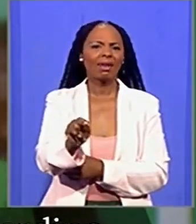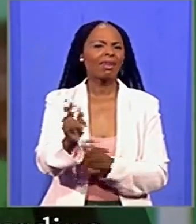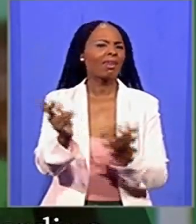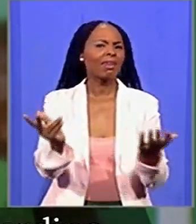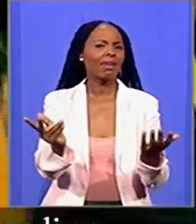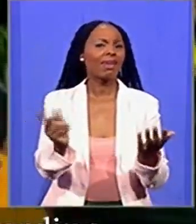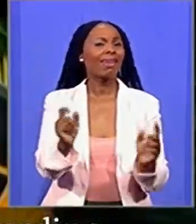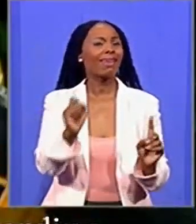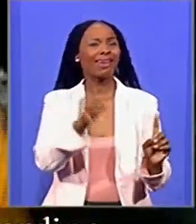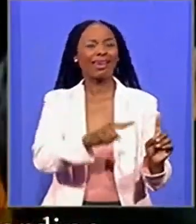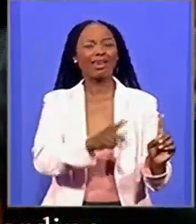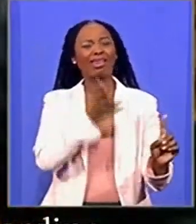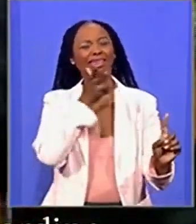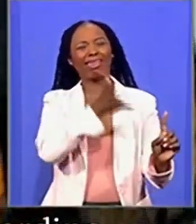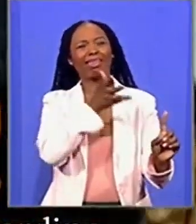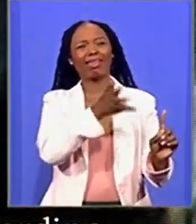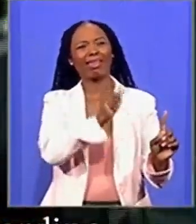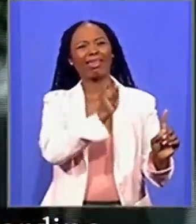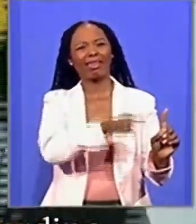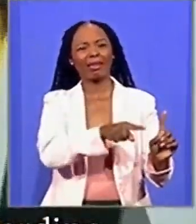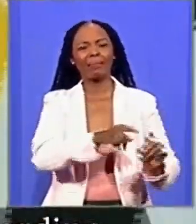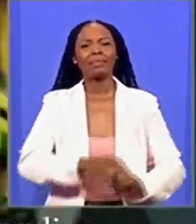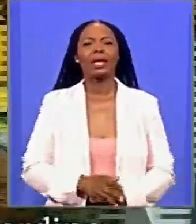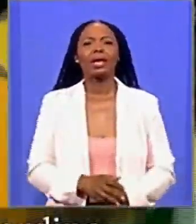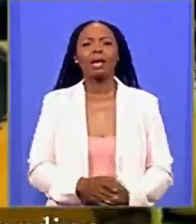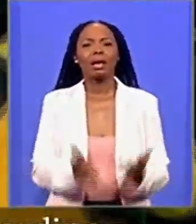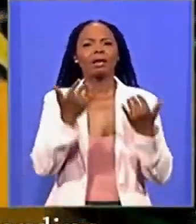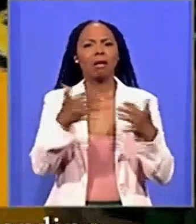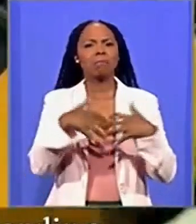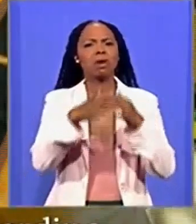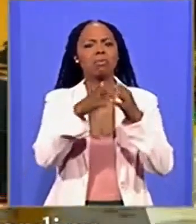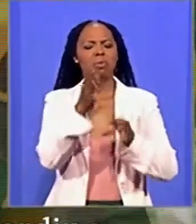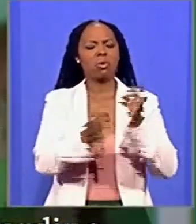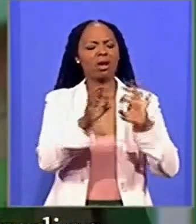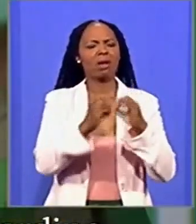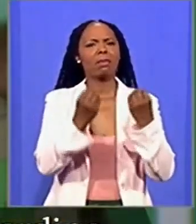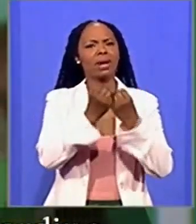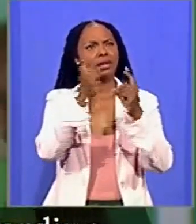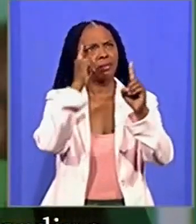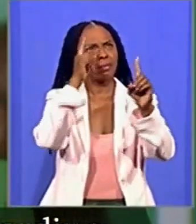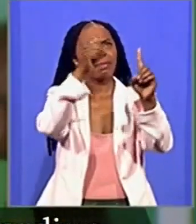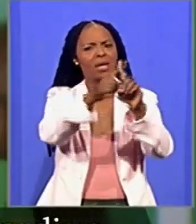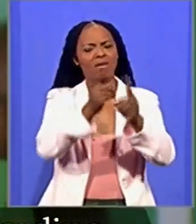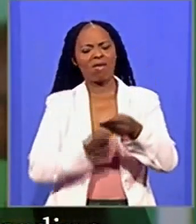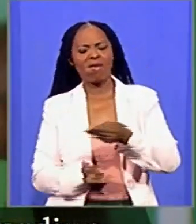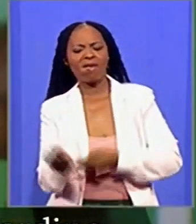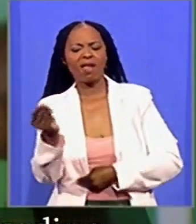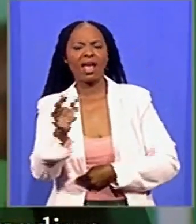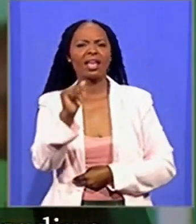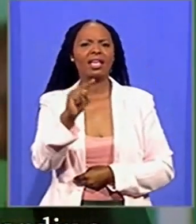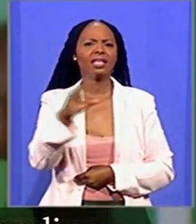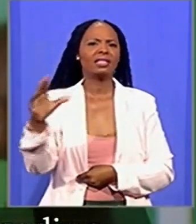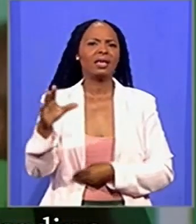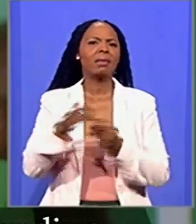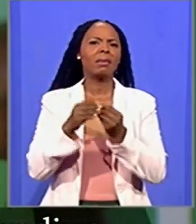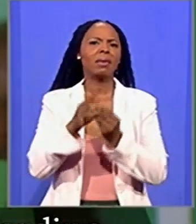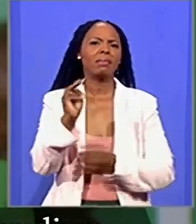Yeah, well, you're not. They are forming a political party and they are on a mission of bribing ANC veterans.